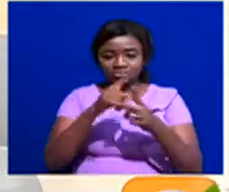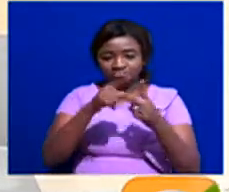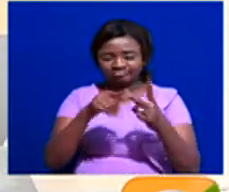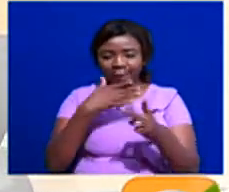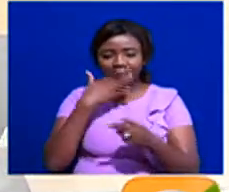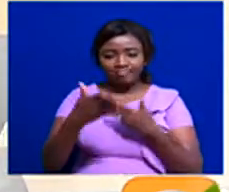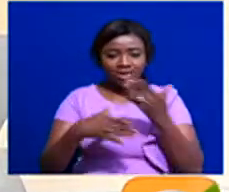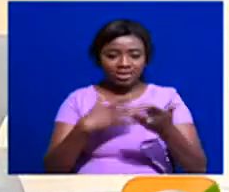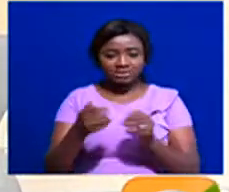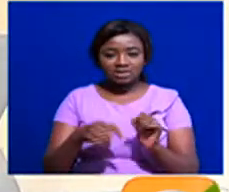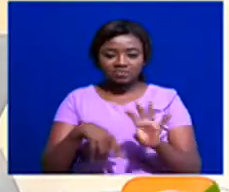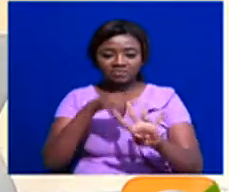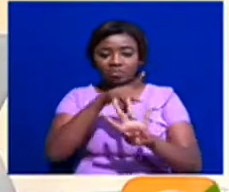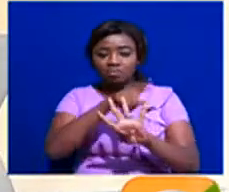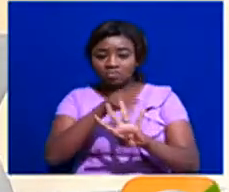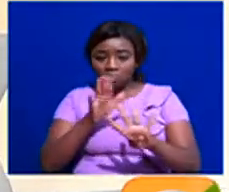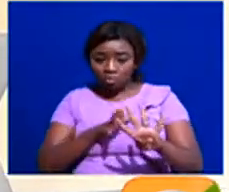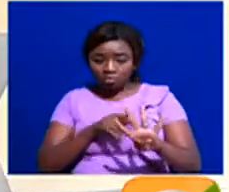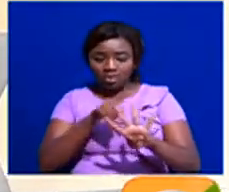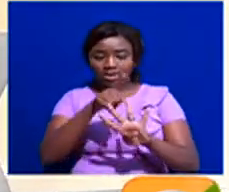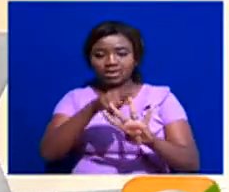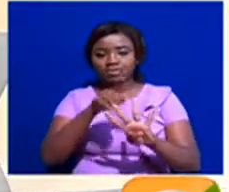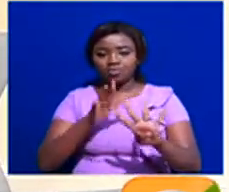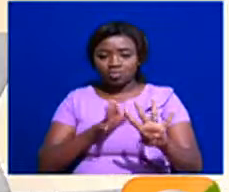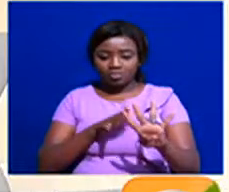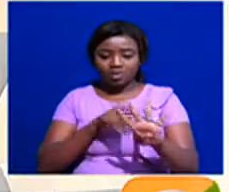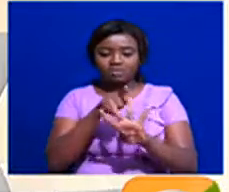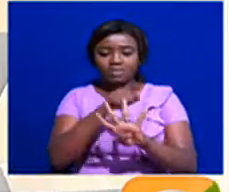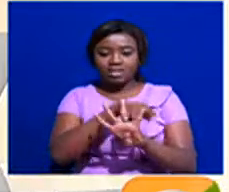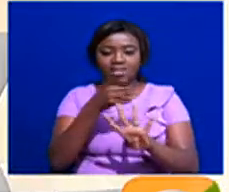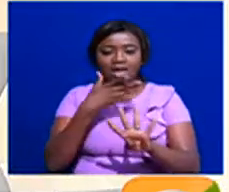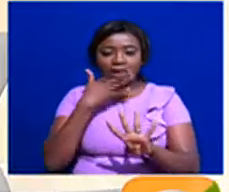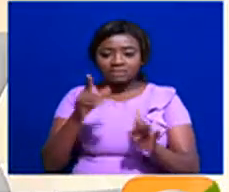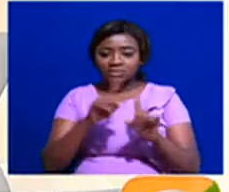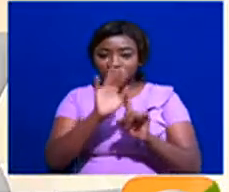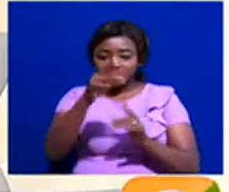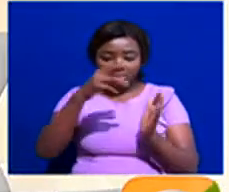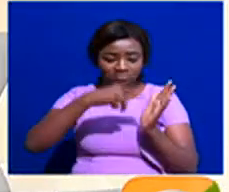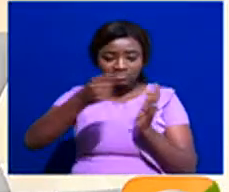there's questions for Dorcas and Dr. Diana to answer, and then we'll also take some of your